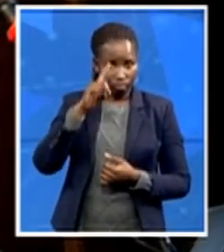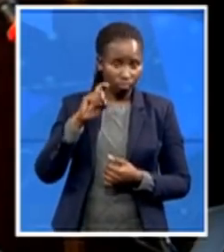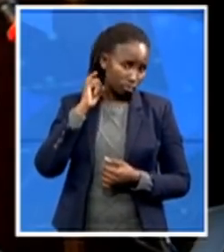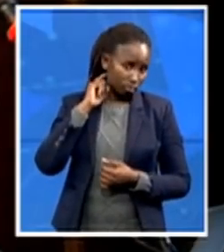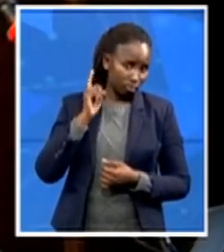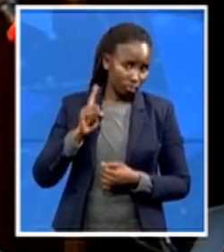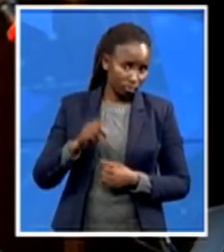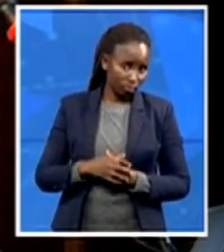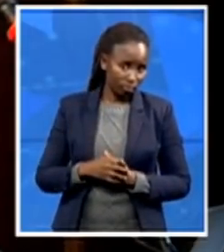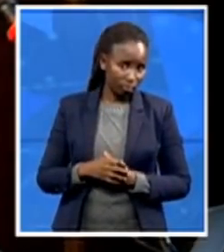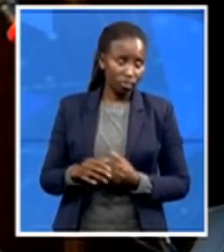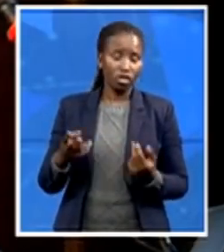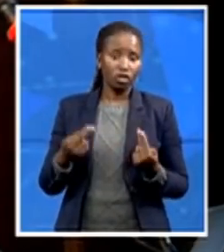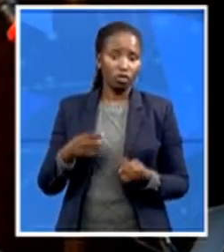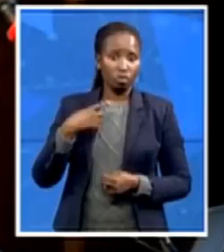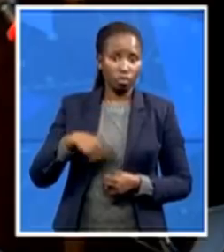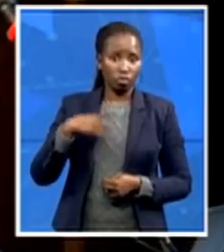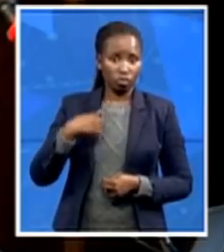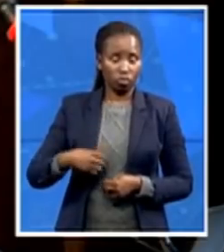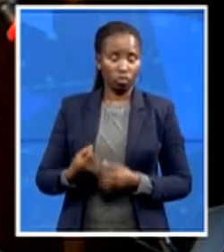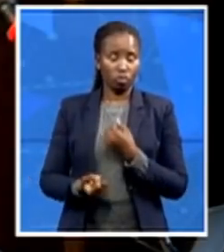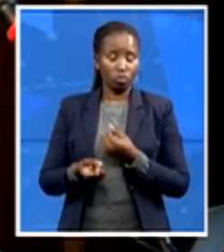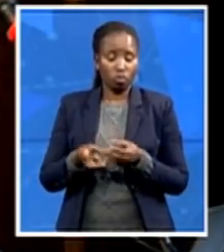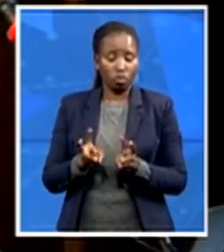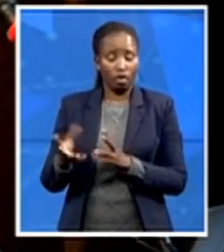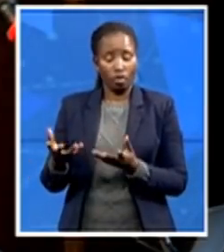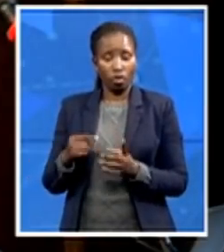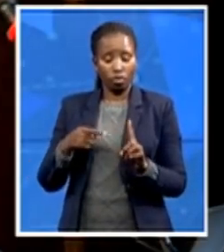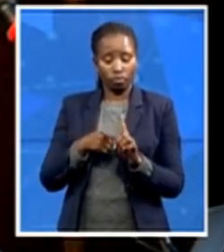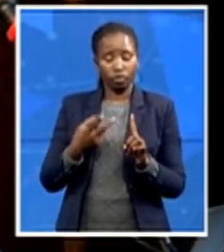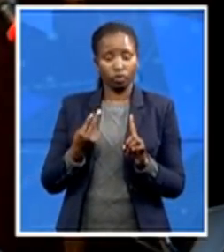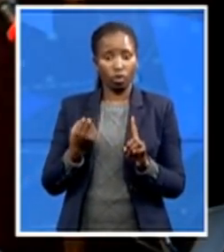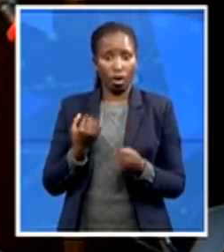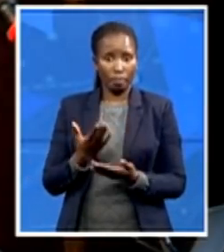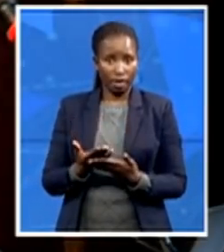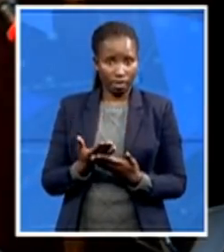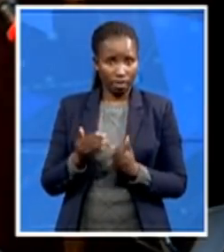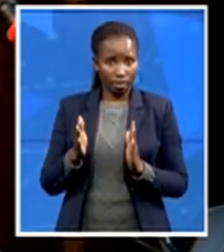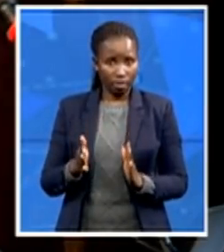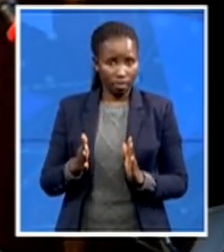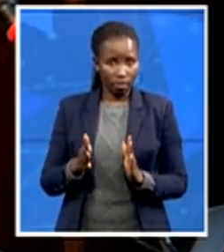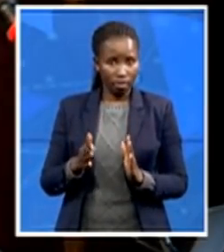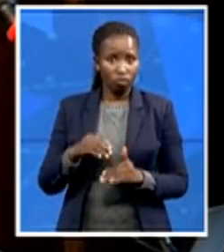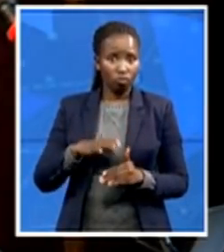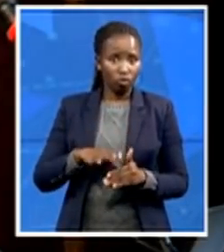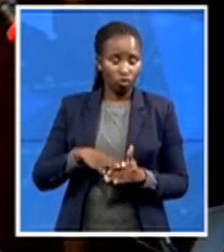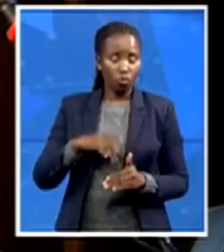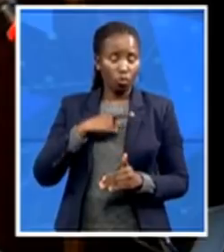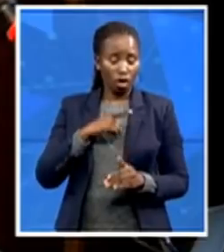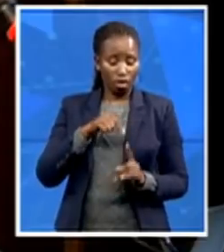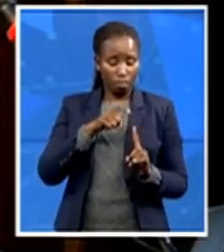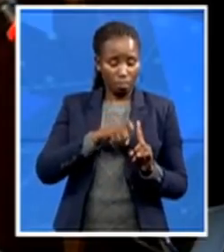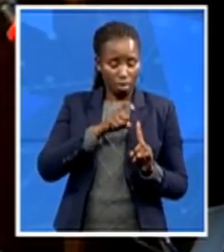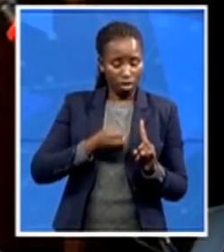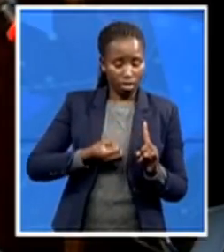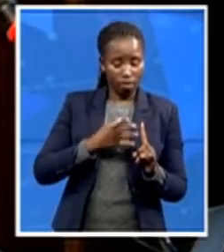the applicant and the reasons why the state is opposed to bail. The most important factors that